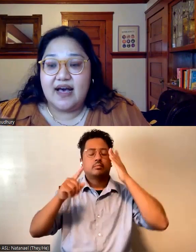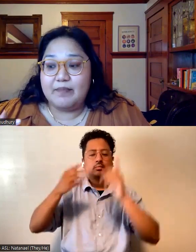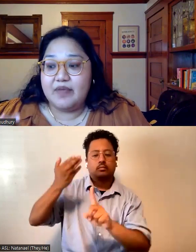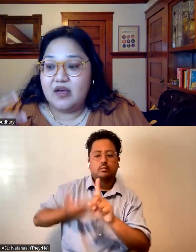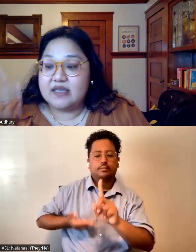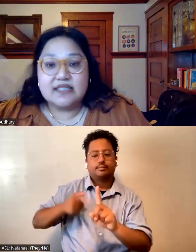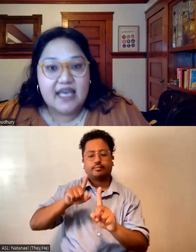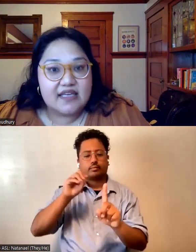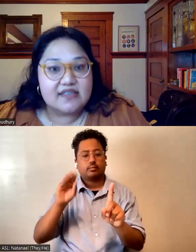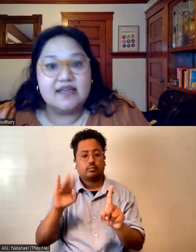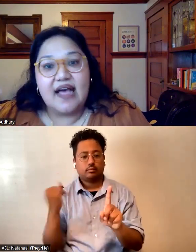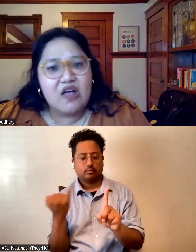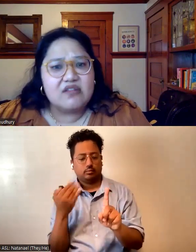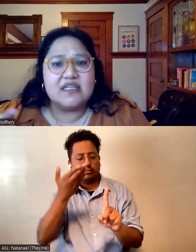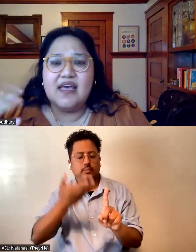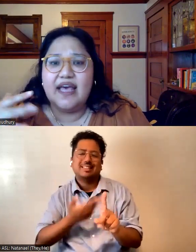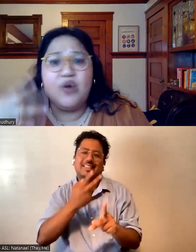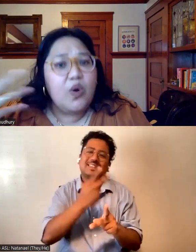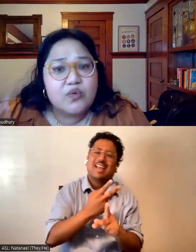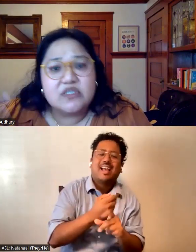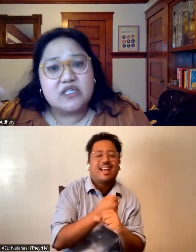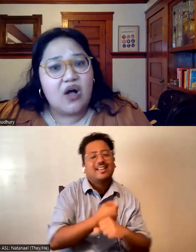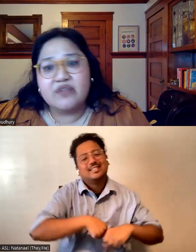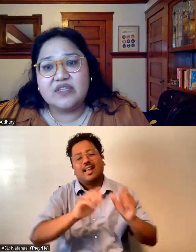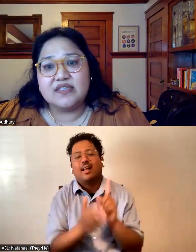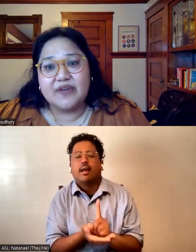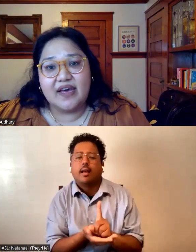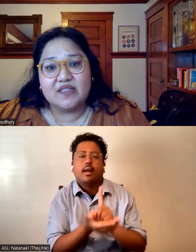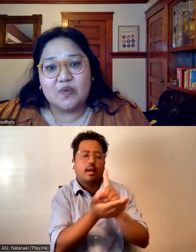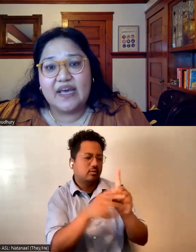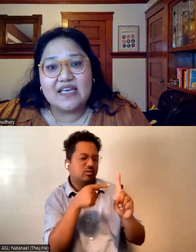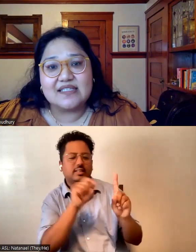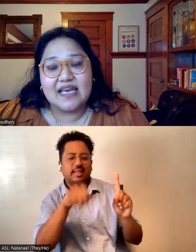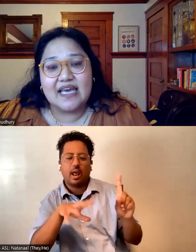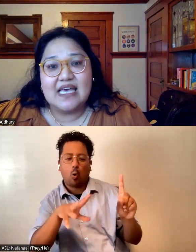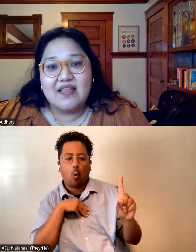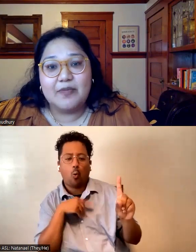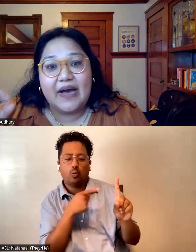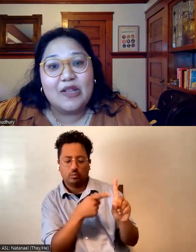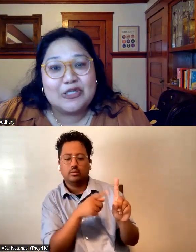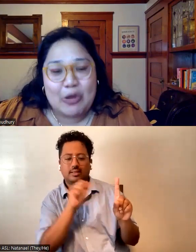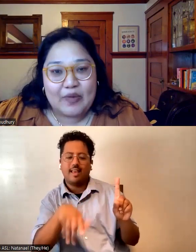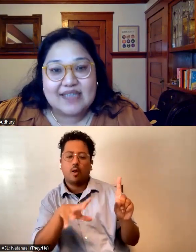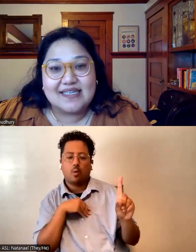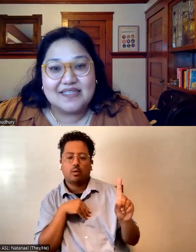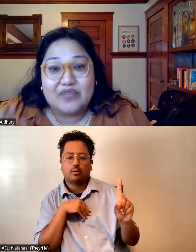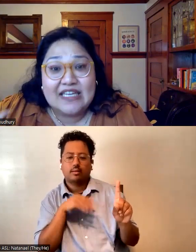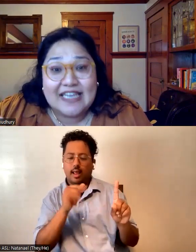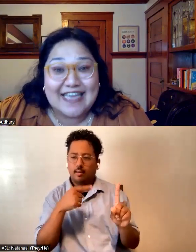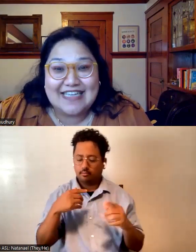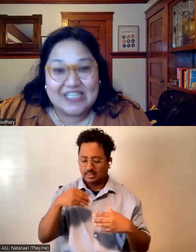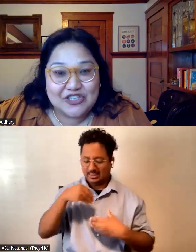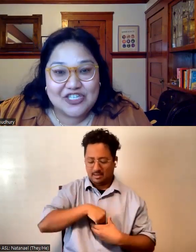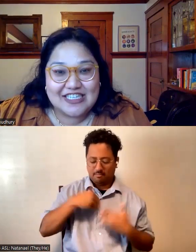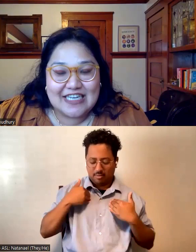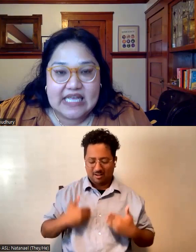be contained and held and owned in all of these different kinds of ways. Like the biological process of eating